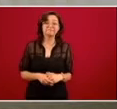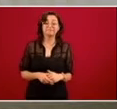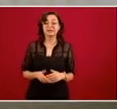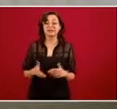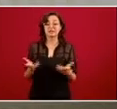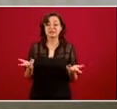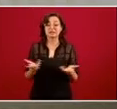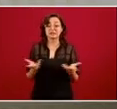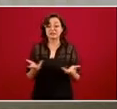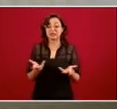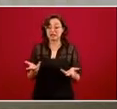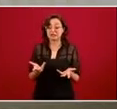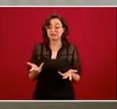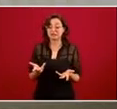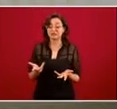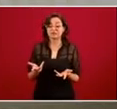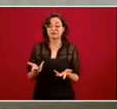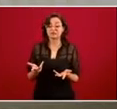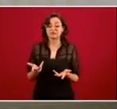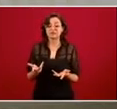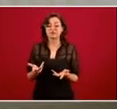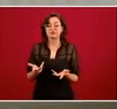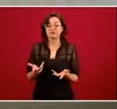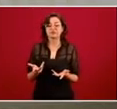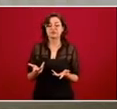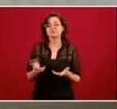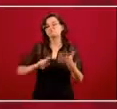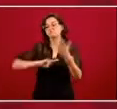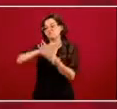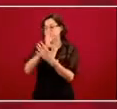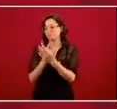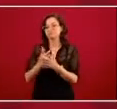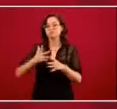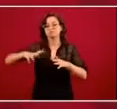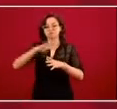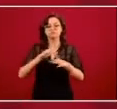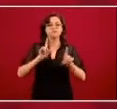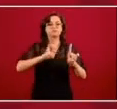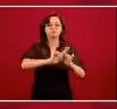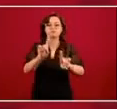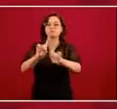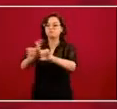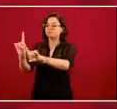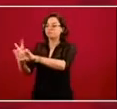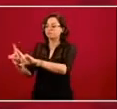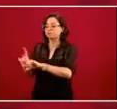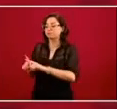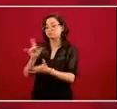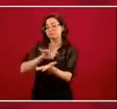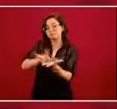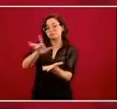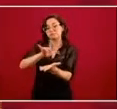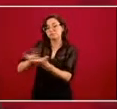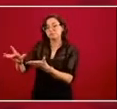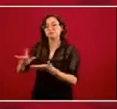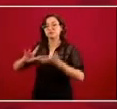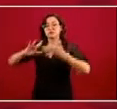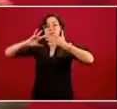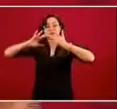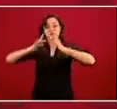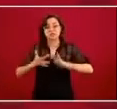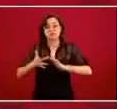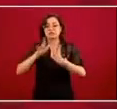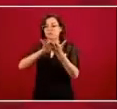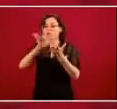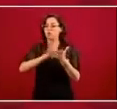What can we do? What we can do, and we have been doing, is to rely on the